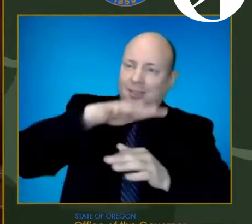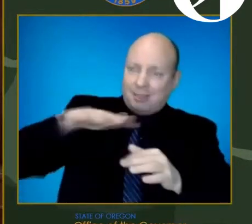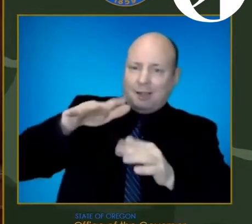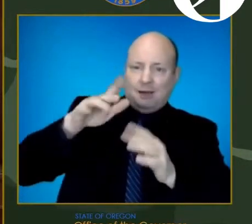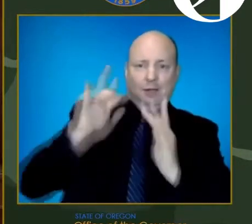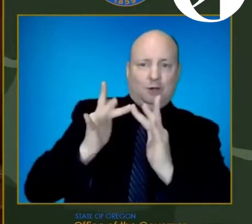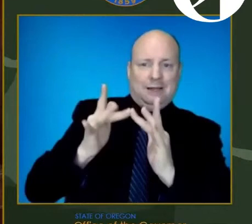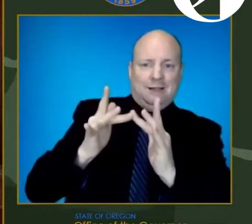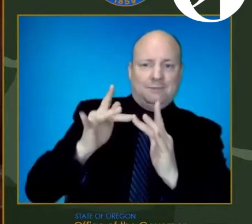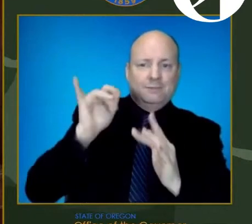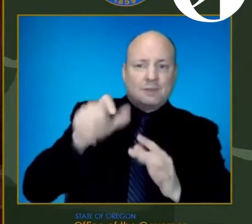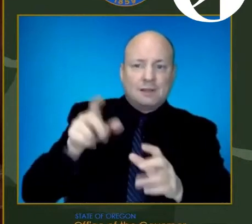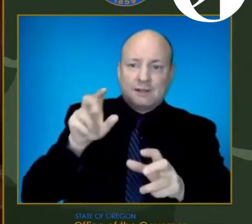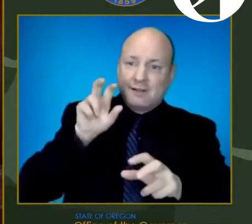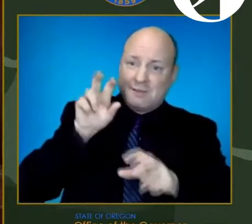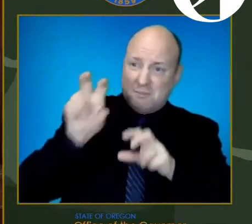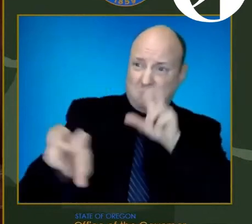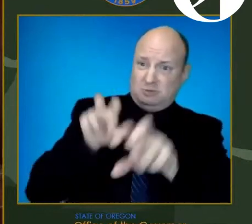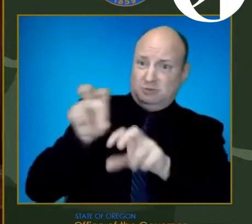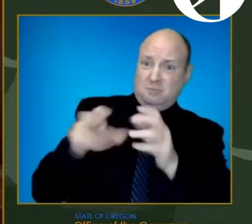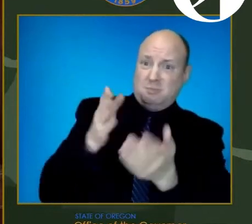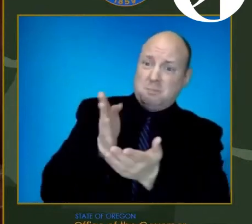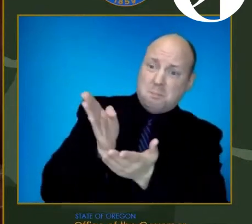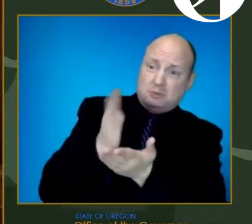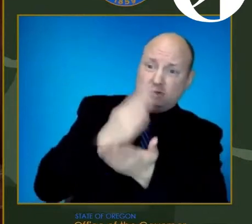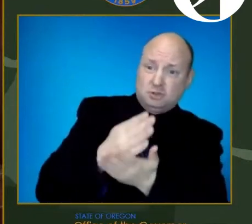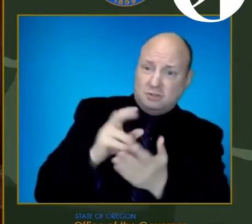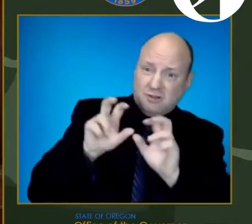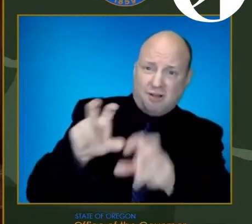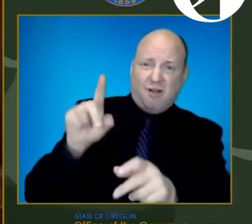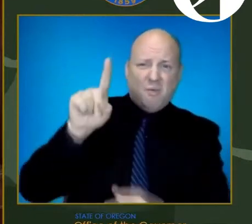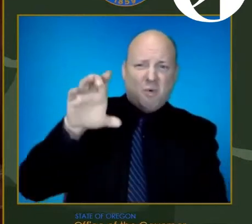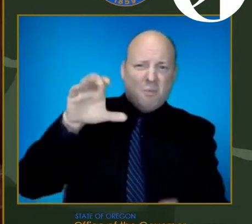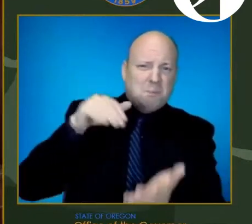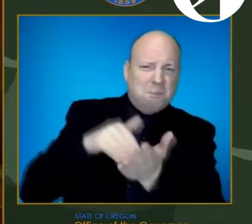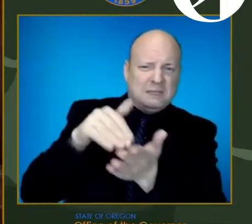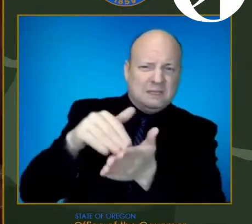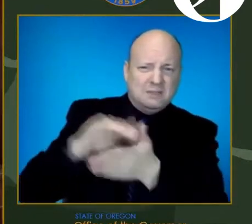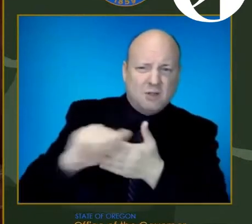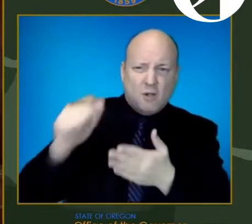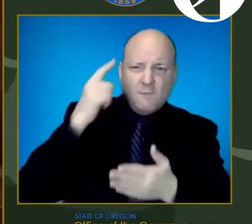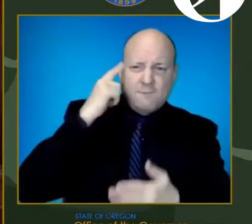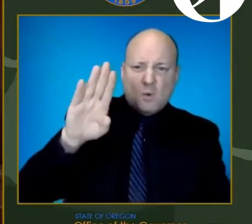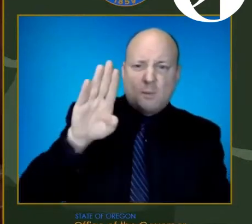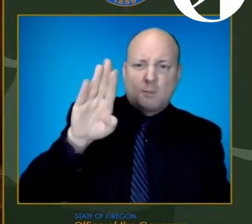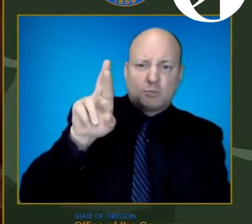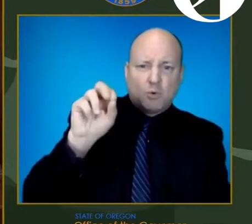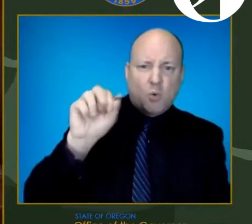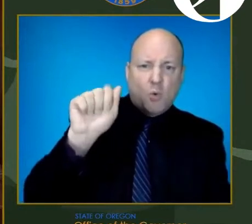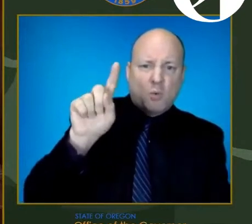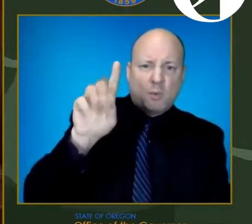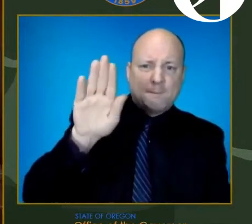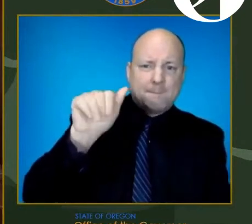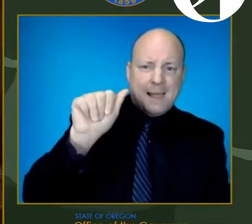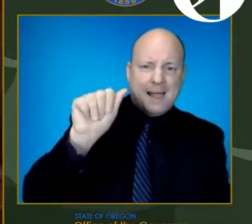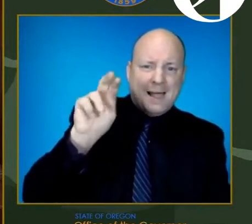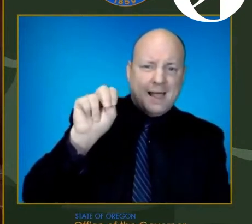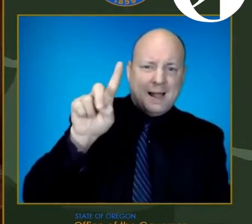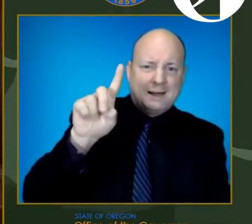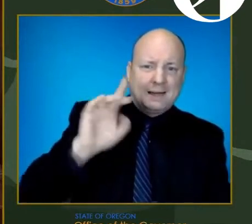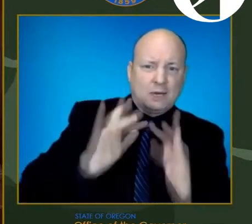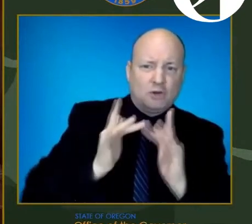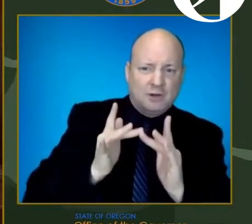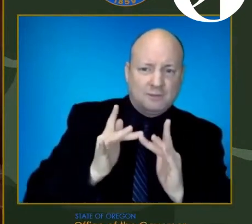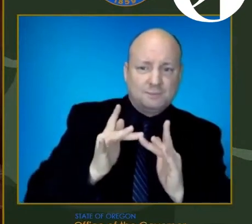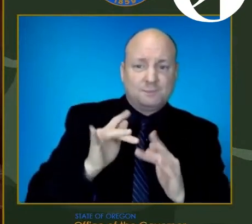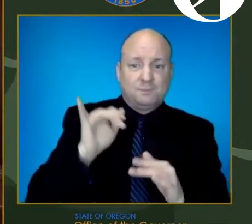over $100 million in broadband expansion statewide, with a focus on providing access to the